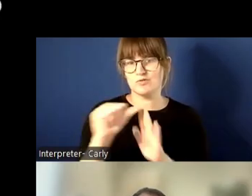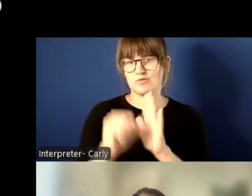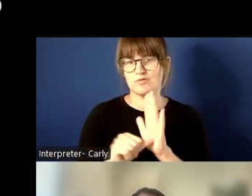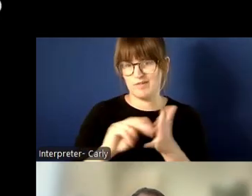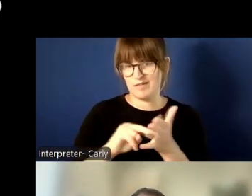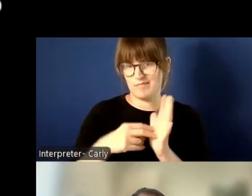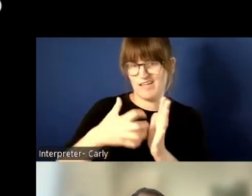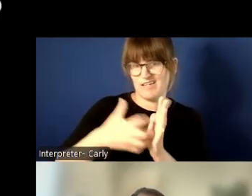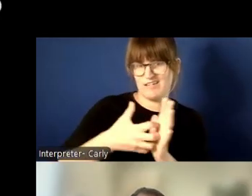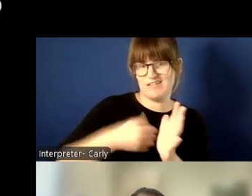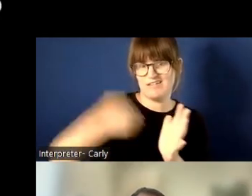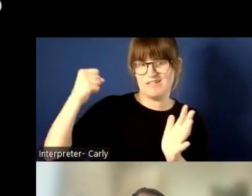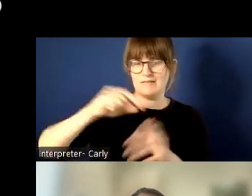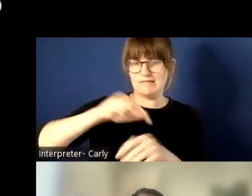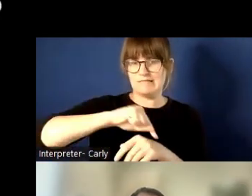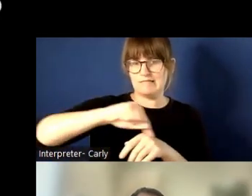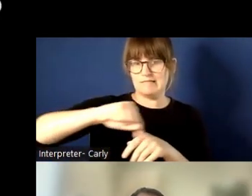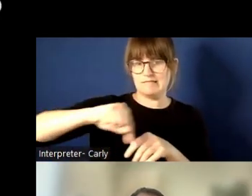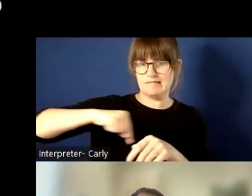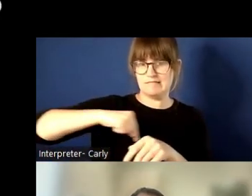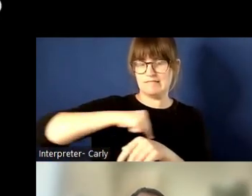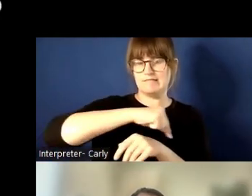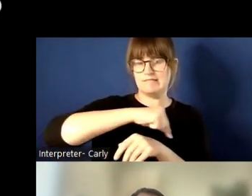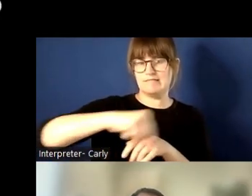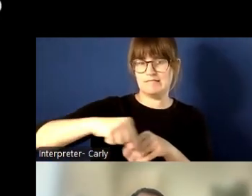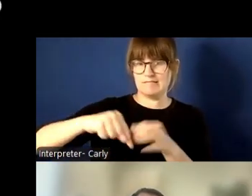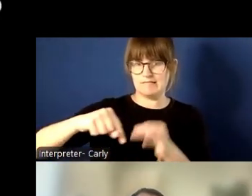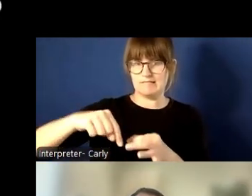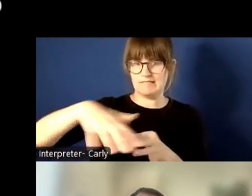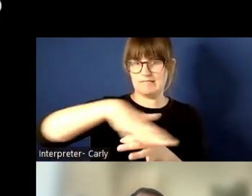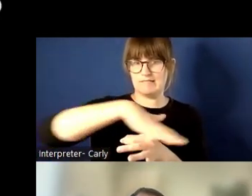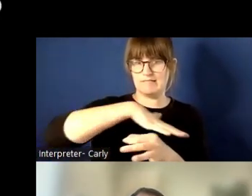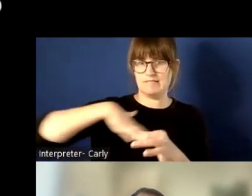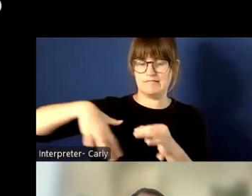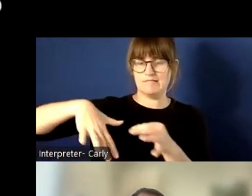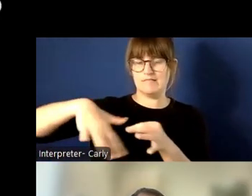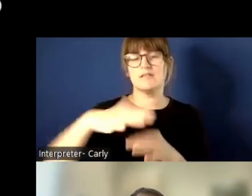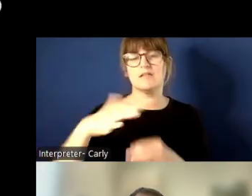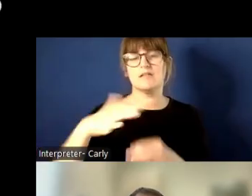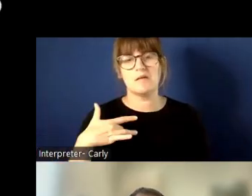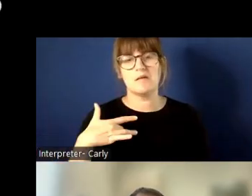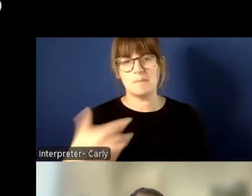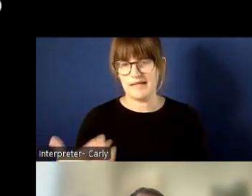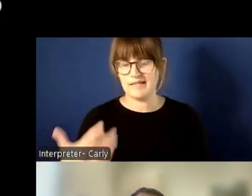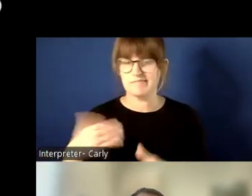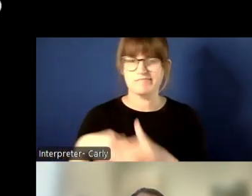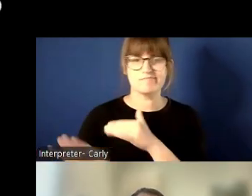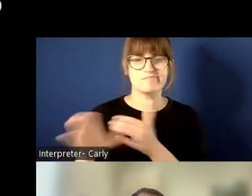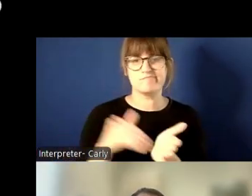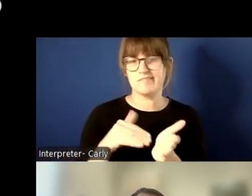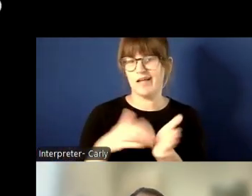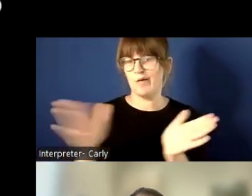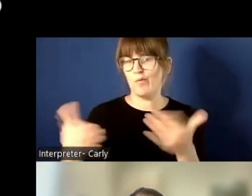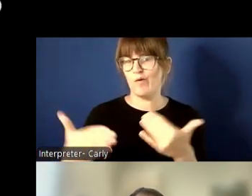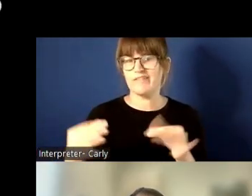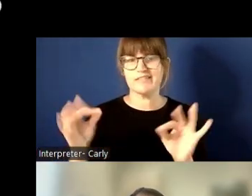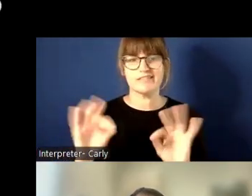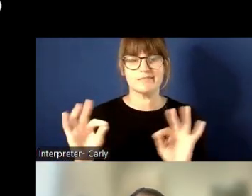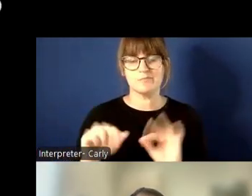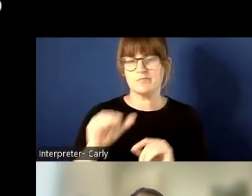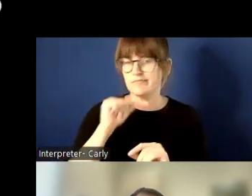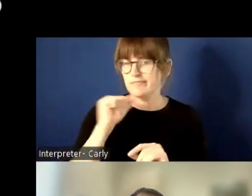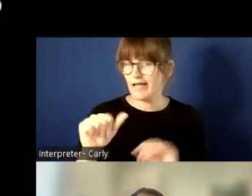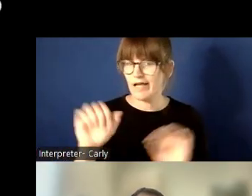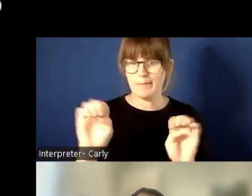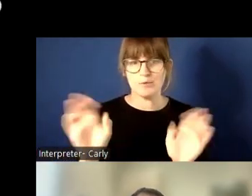with margins around the tissue. Most commonly, this can be done in an outpatient setting in your dermatologist office with just local